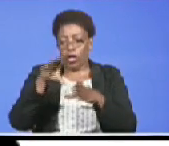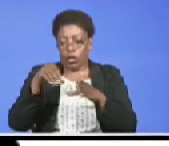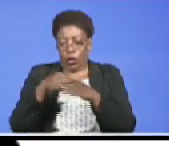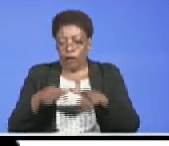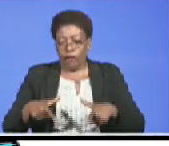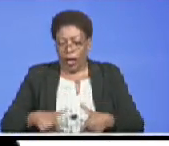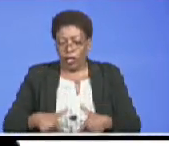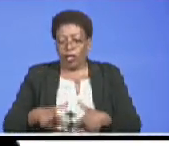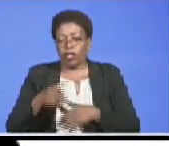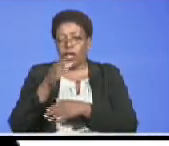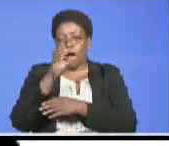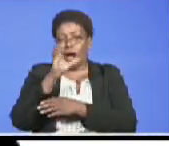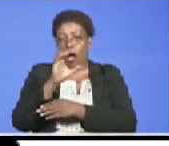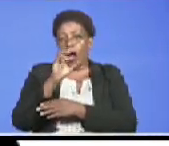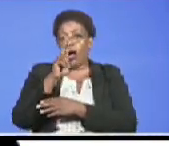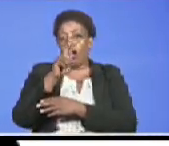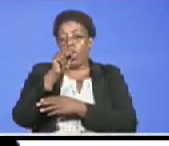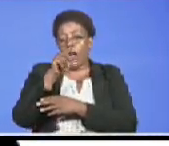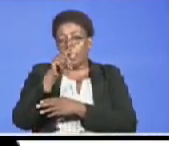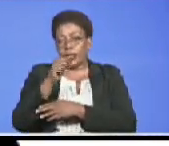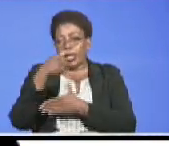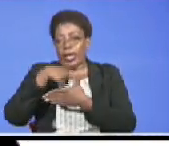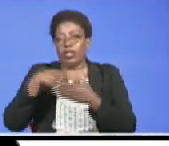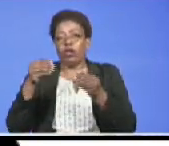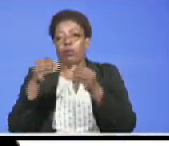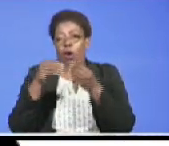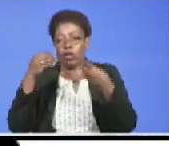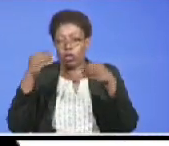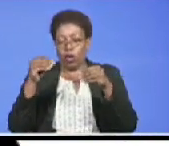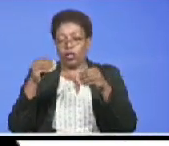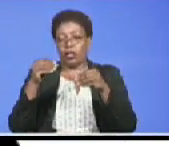vaginal cups and yoni oil into more stores to make them